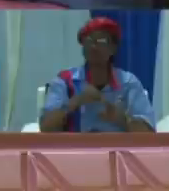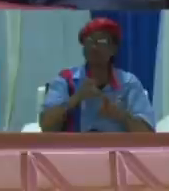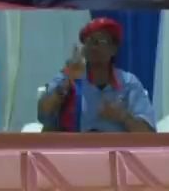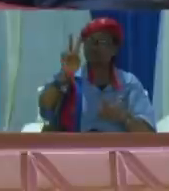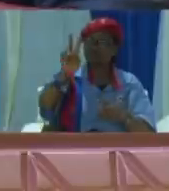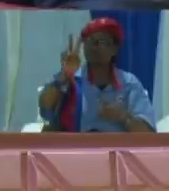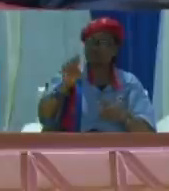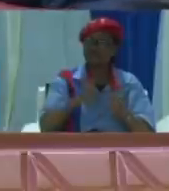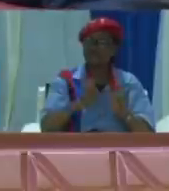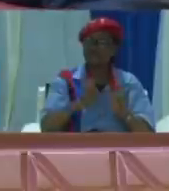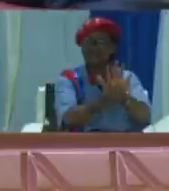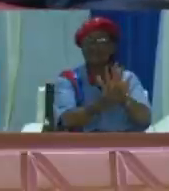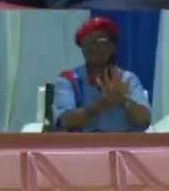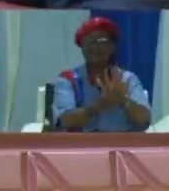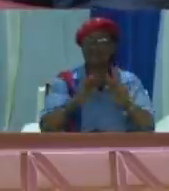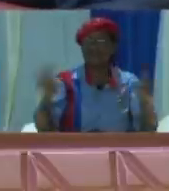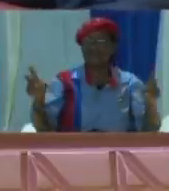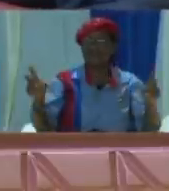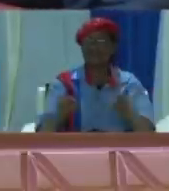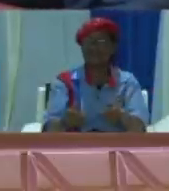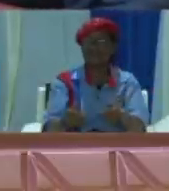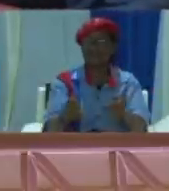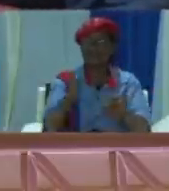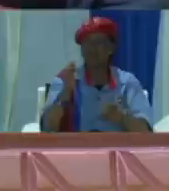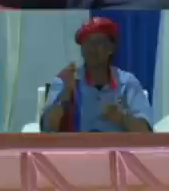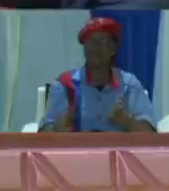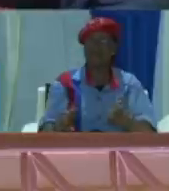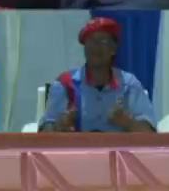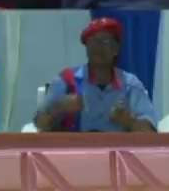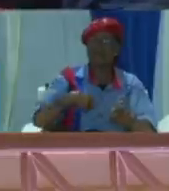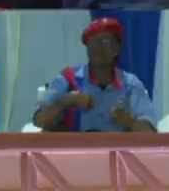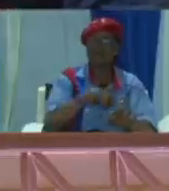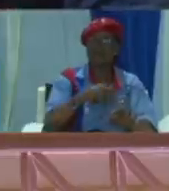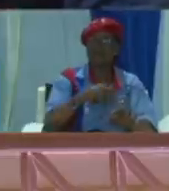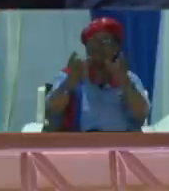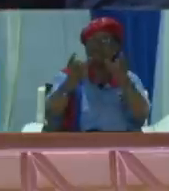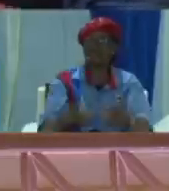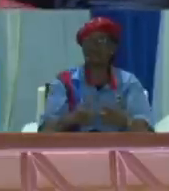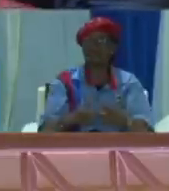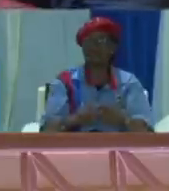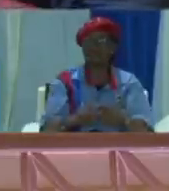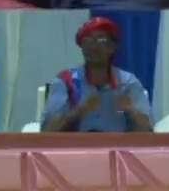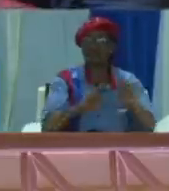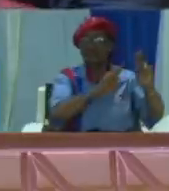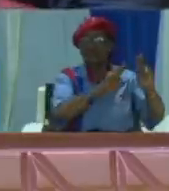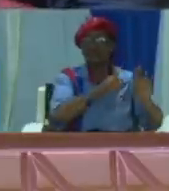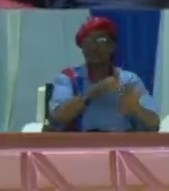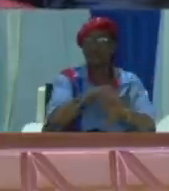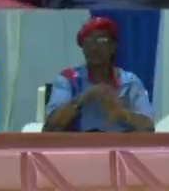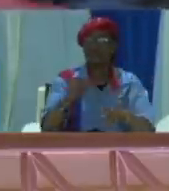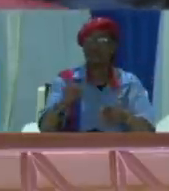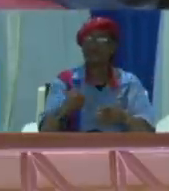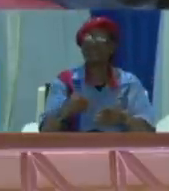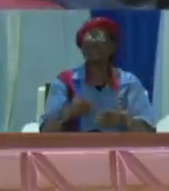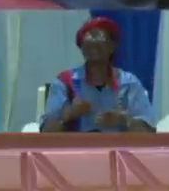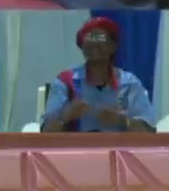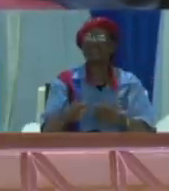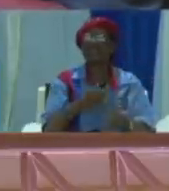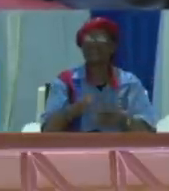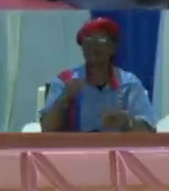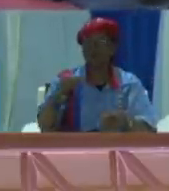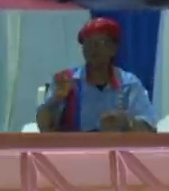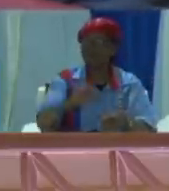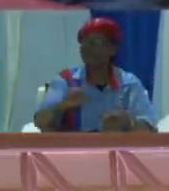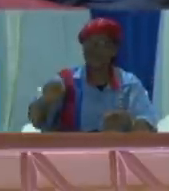quickly, we want to look at the case of the man the Bible say had a withered